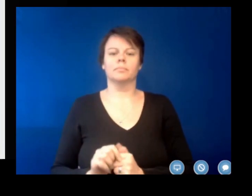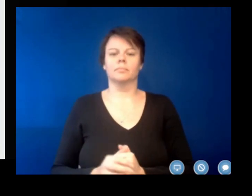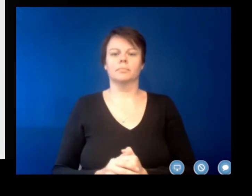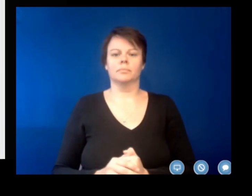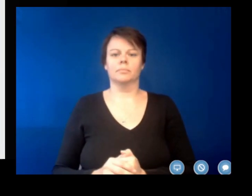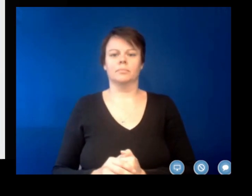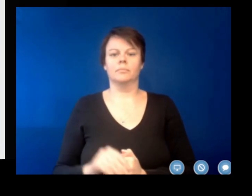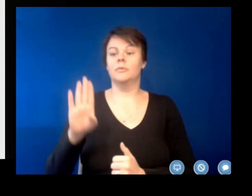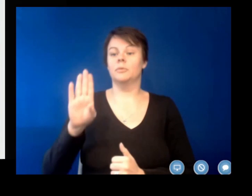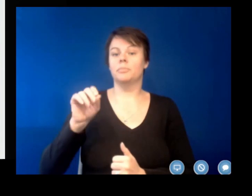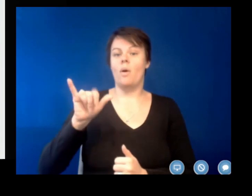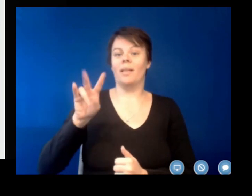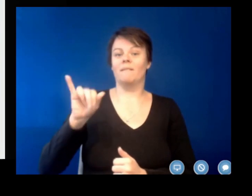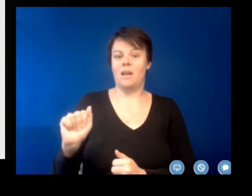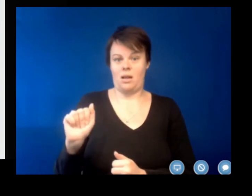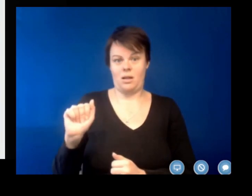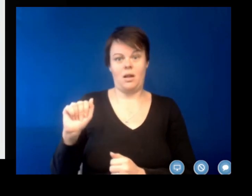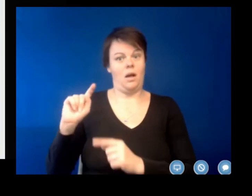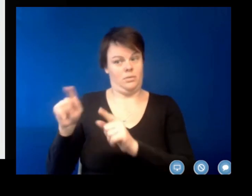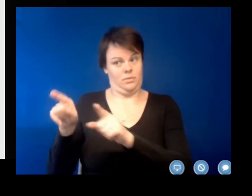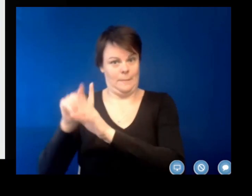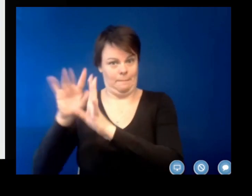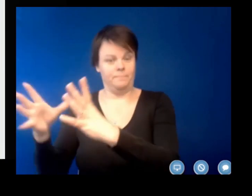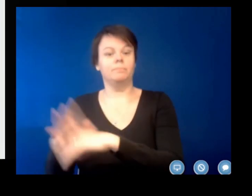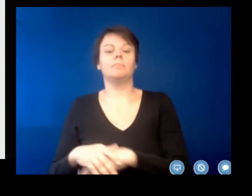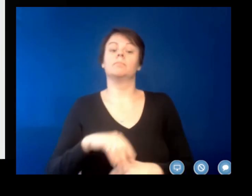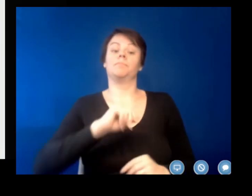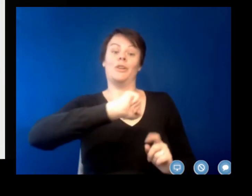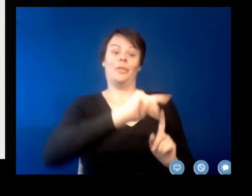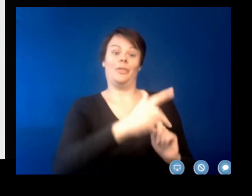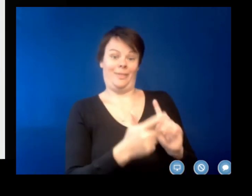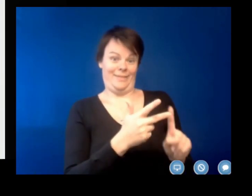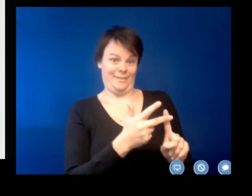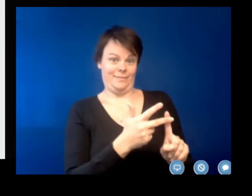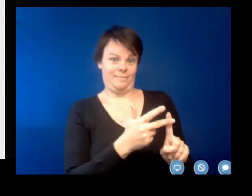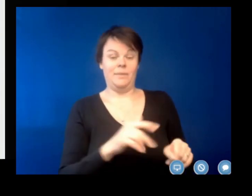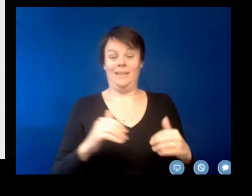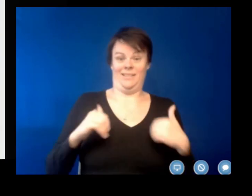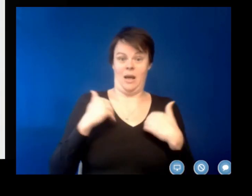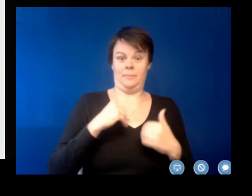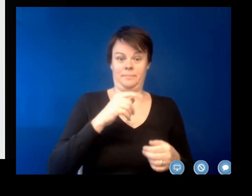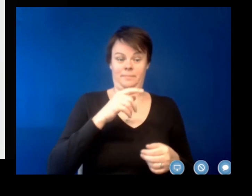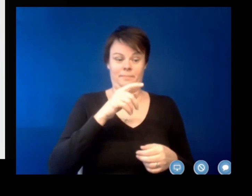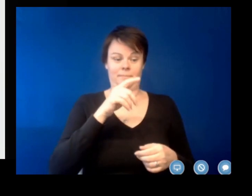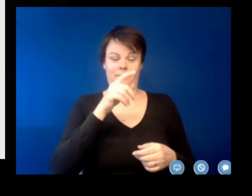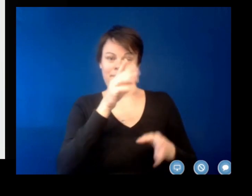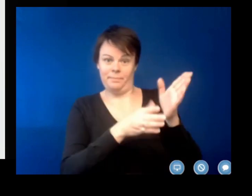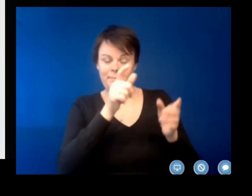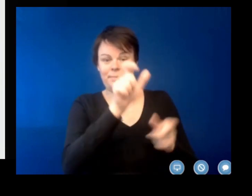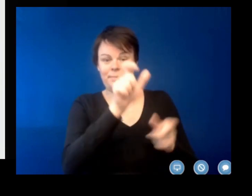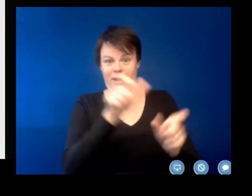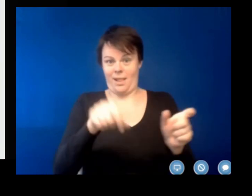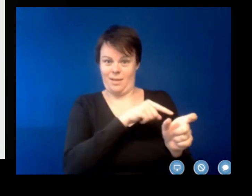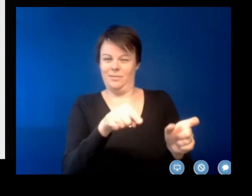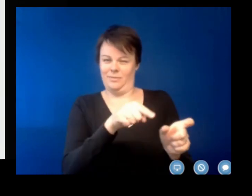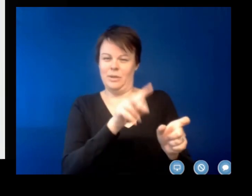for the long-term learning outcome in 26 groups with approximately 90 young people, 15 to